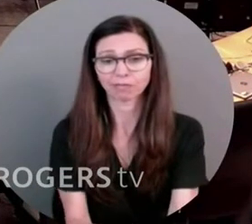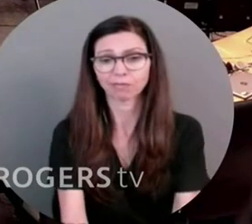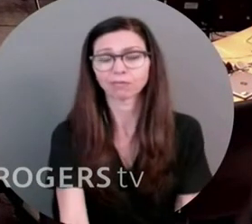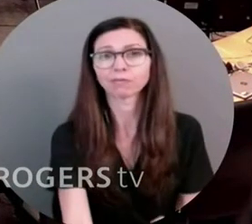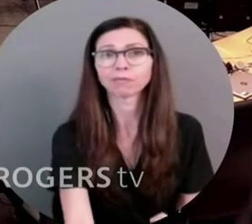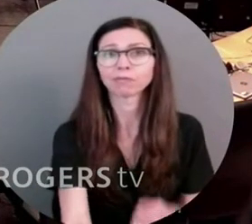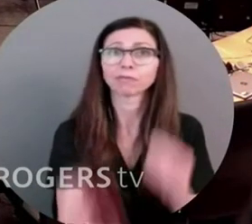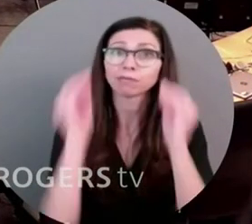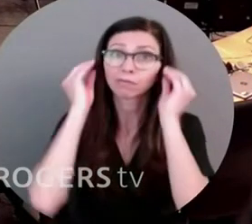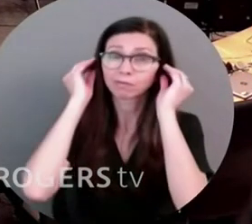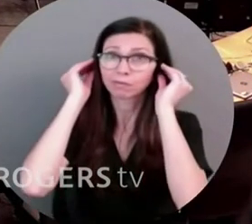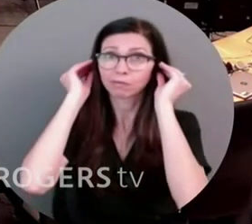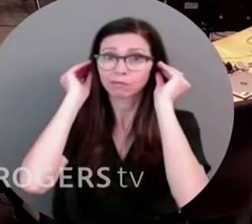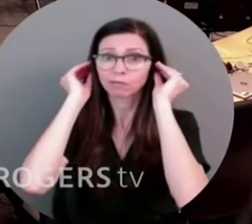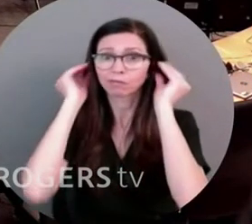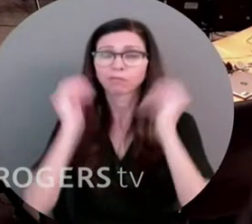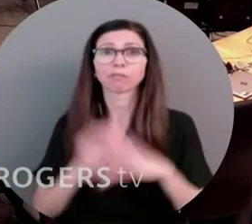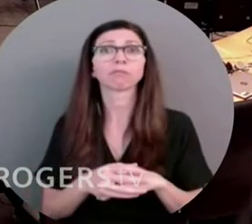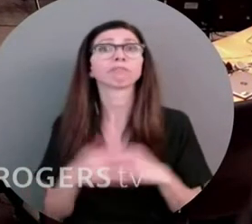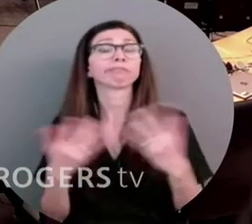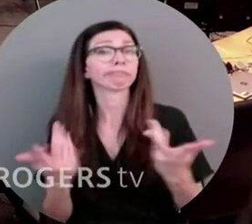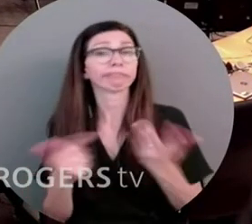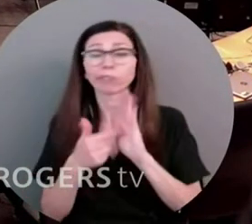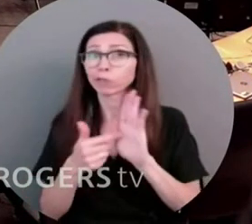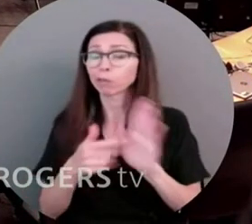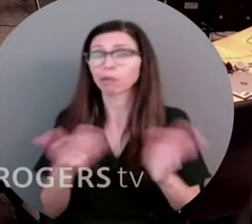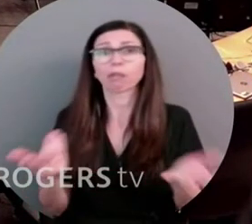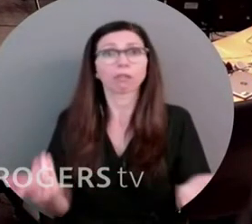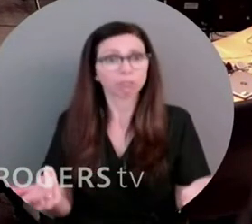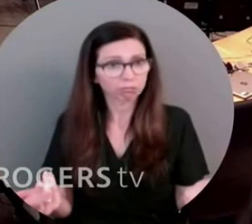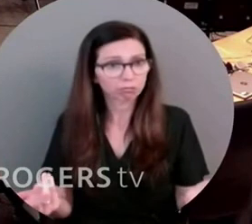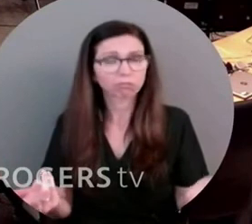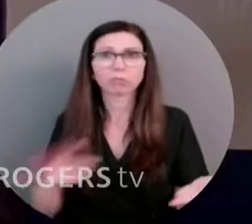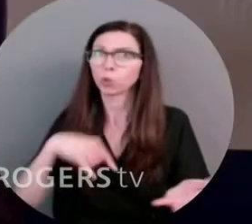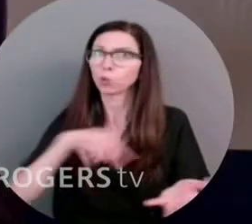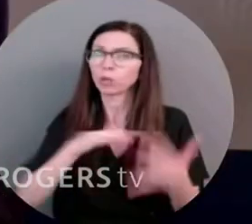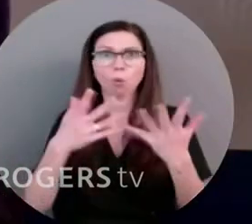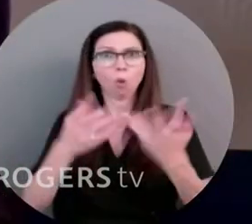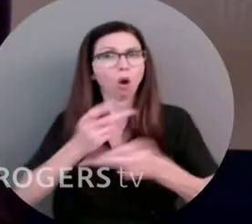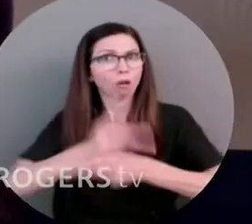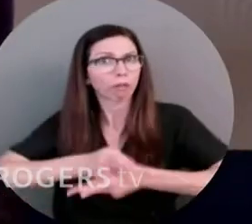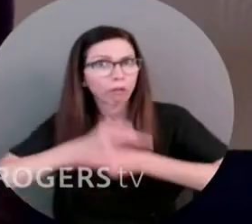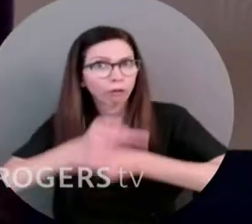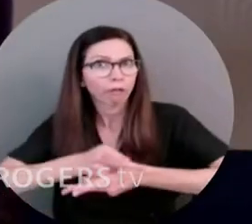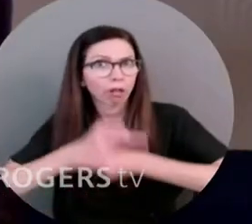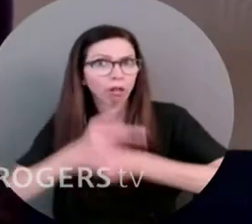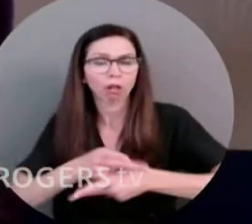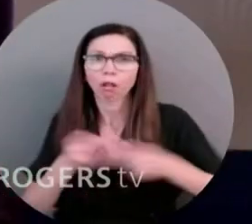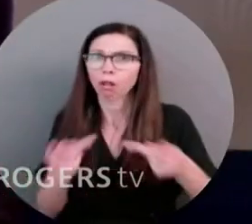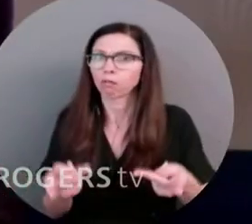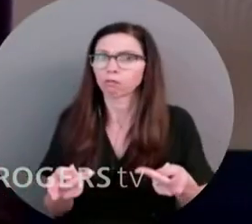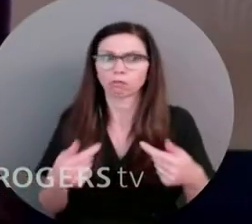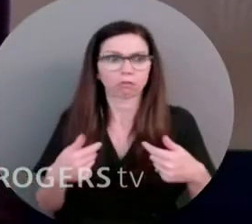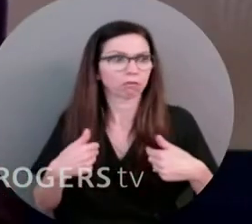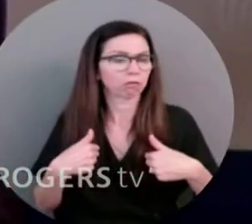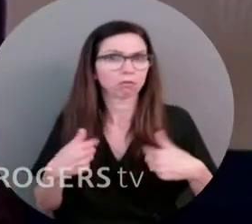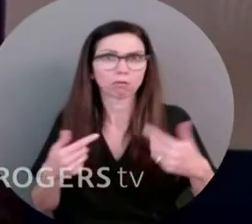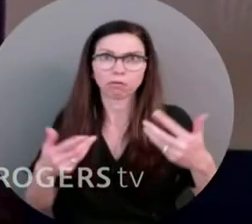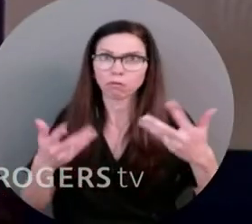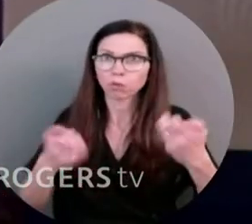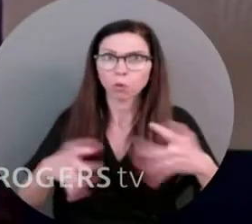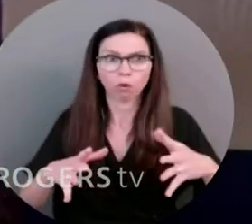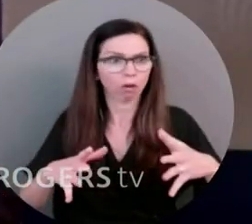we don't want to have a situation where, it's a patchwork approach and then people start going into an area that seems to have a low number